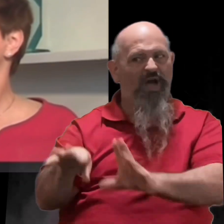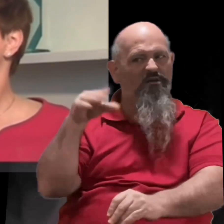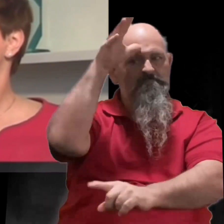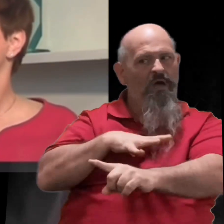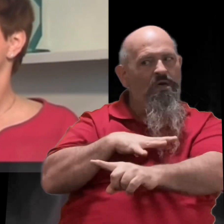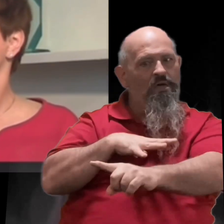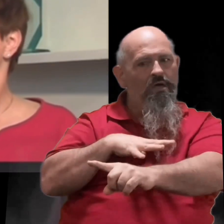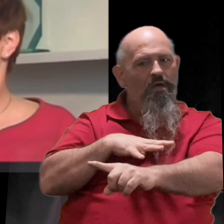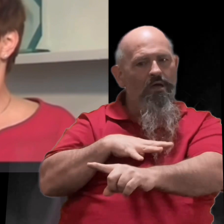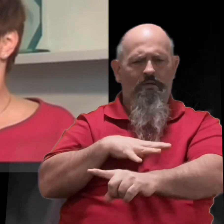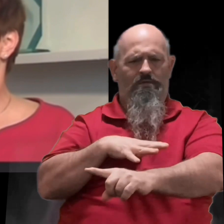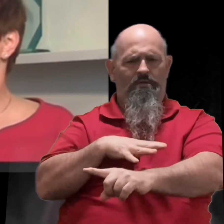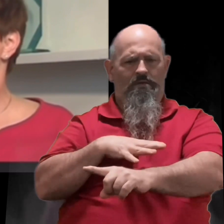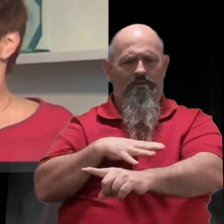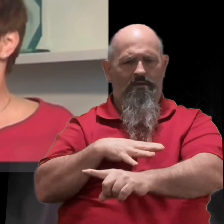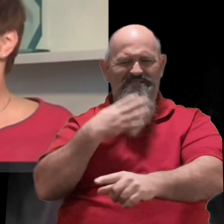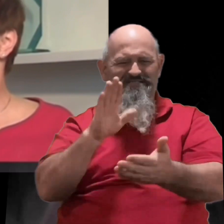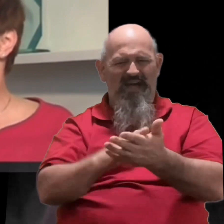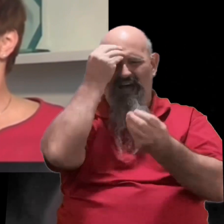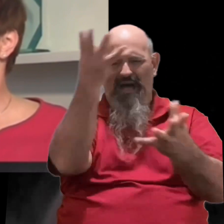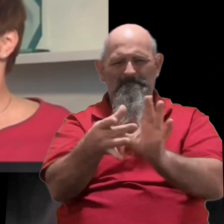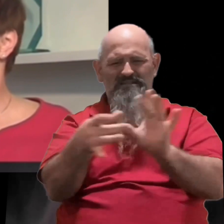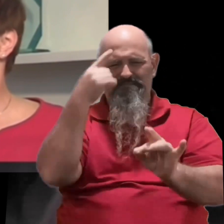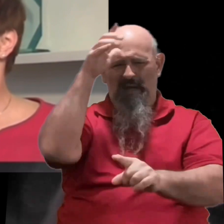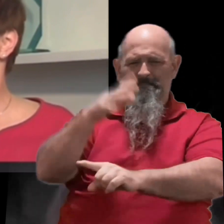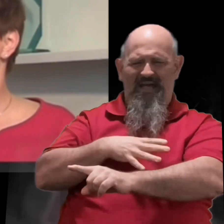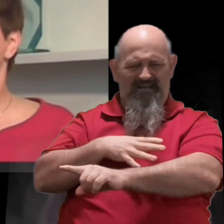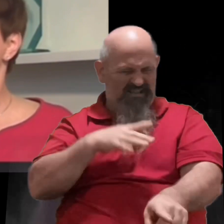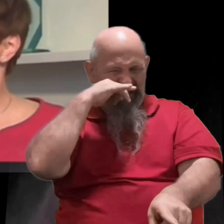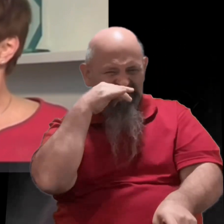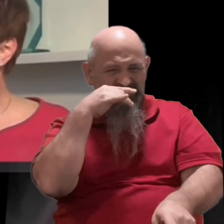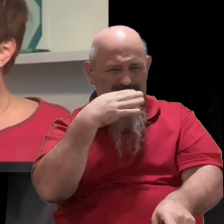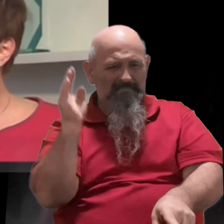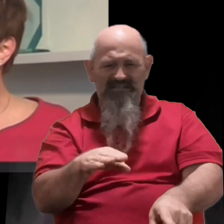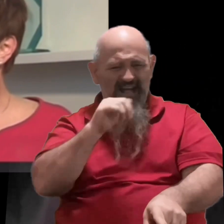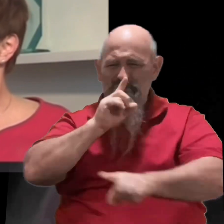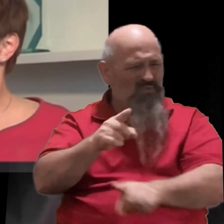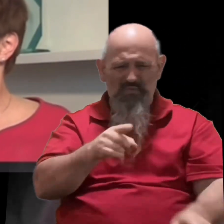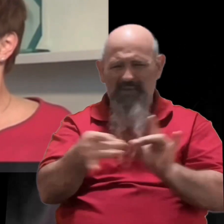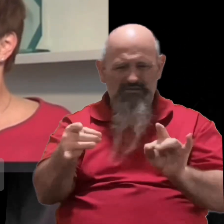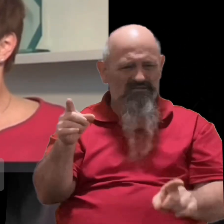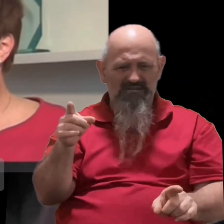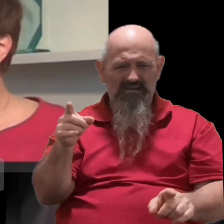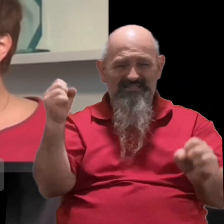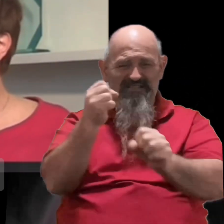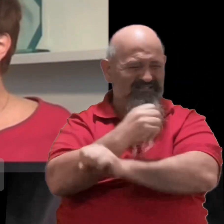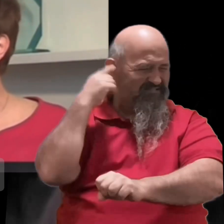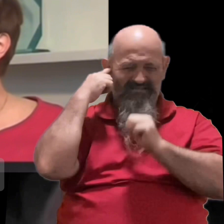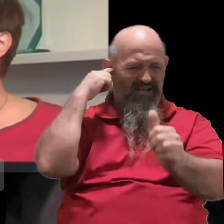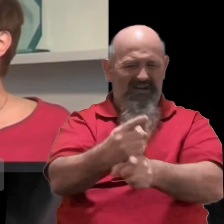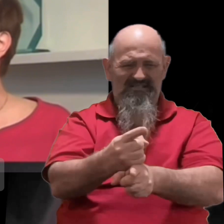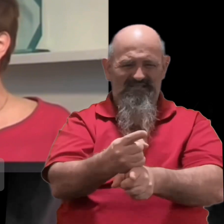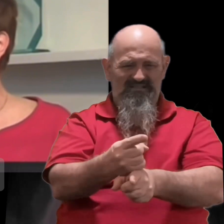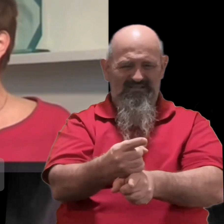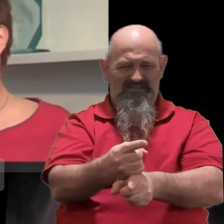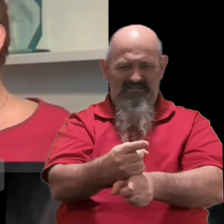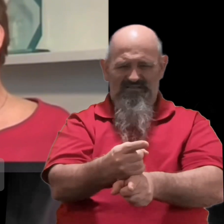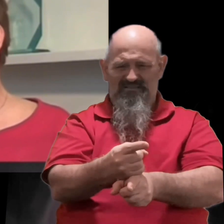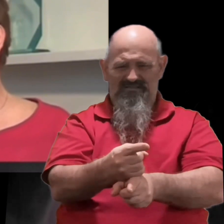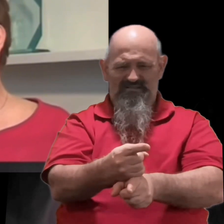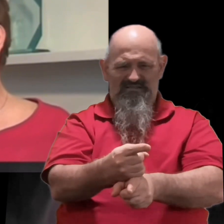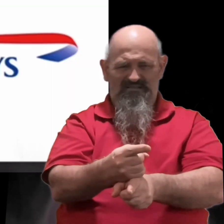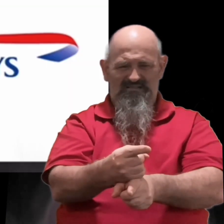Watch out for men. It's a bad message for men, it's a bad message for kids, and it's an untrue message, and it's statistically not